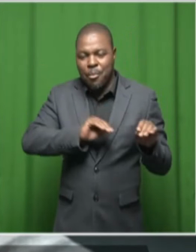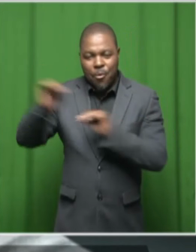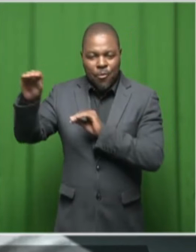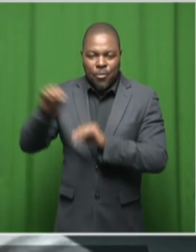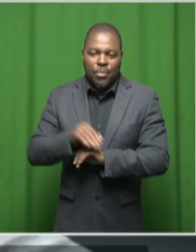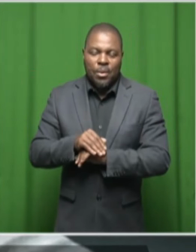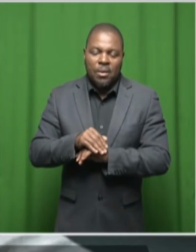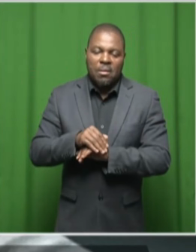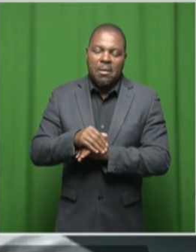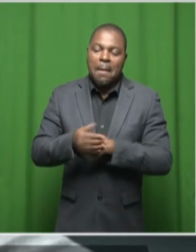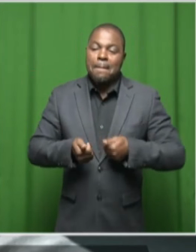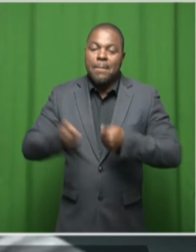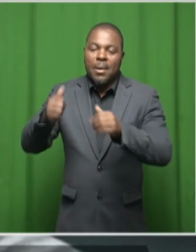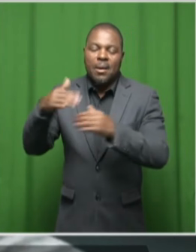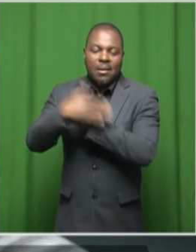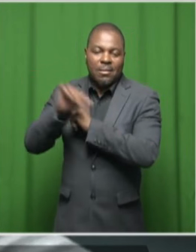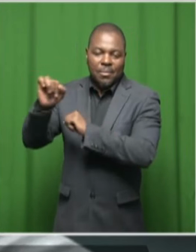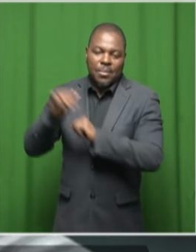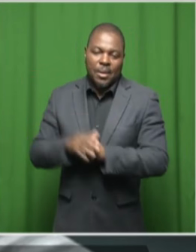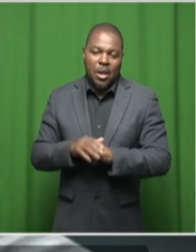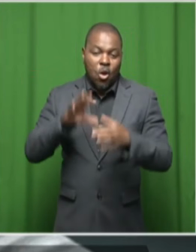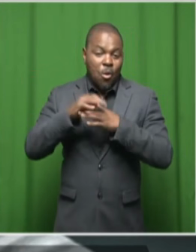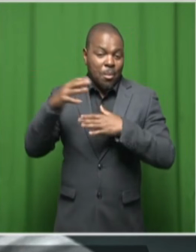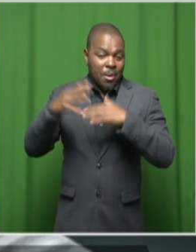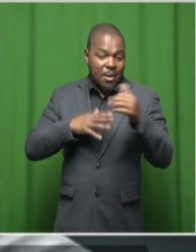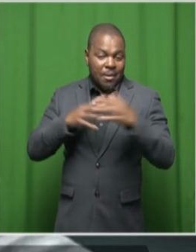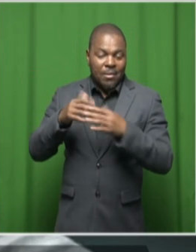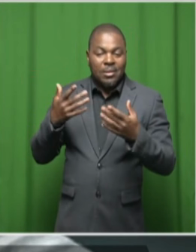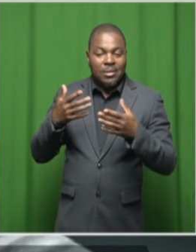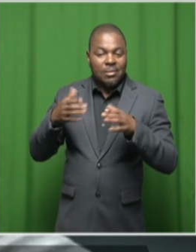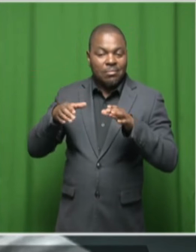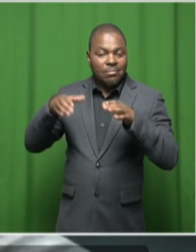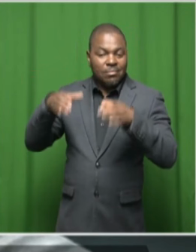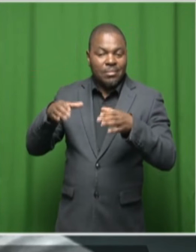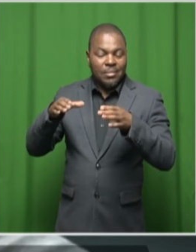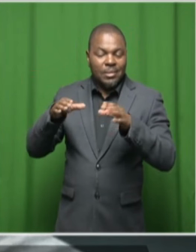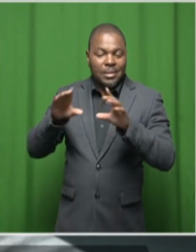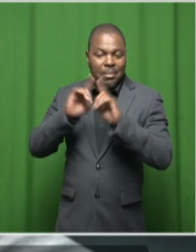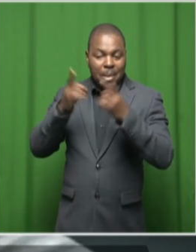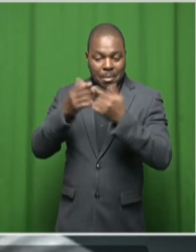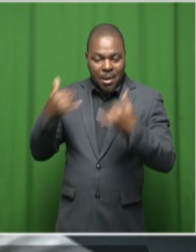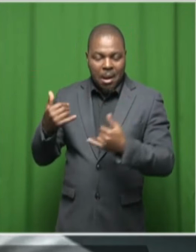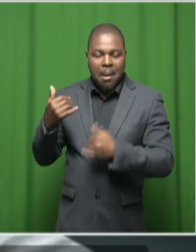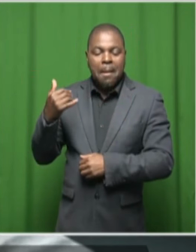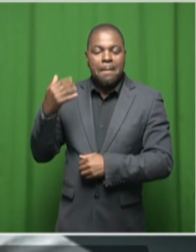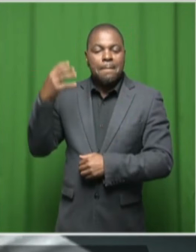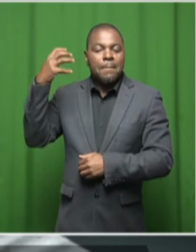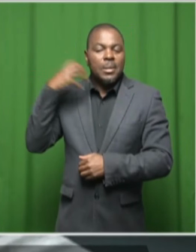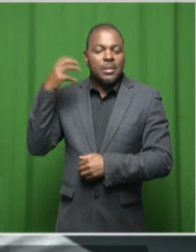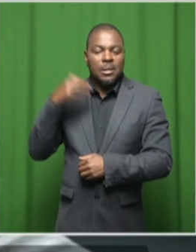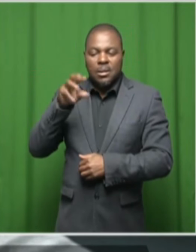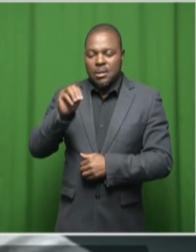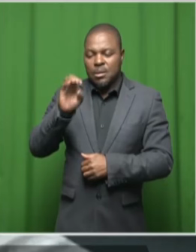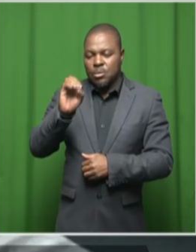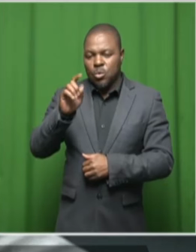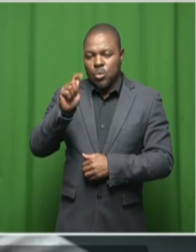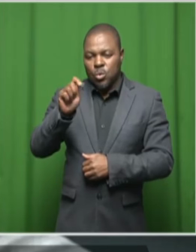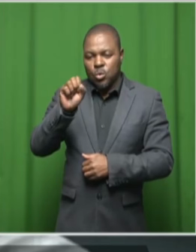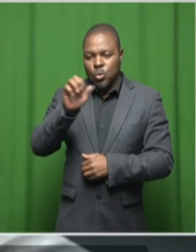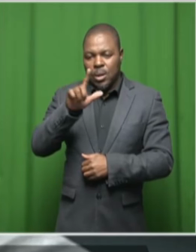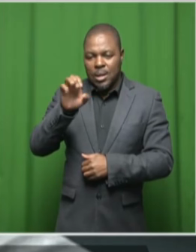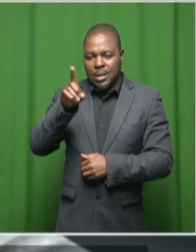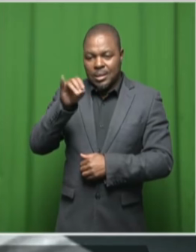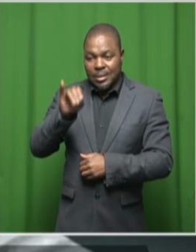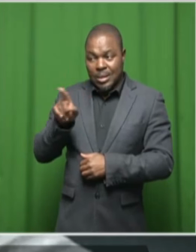Home Affairs portfolio with, Dr. Motsoaledi, who was already in the process of